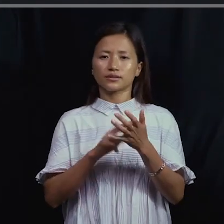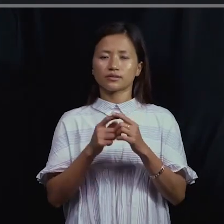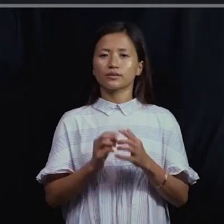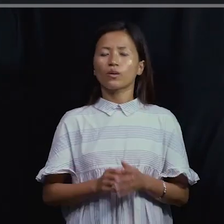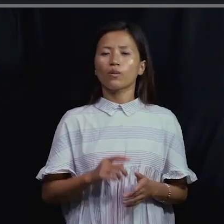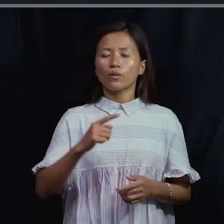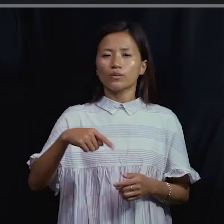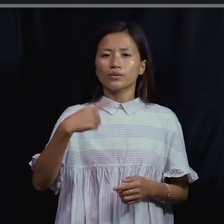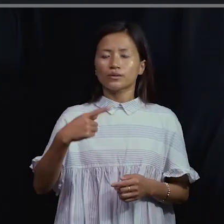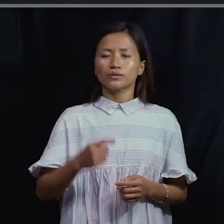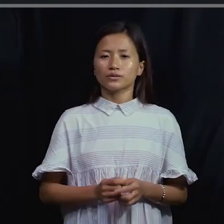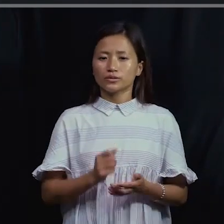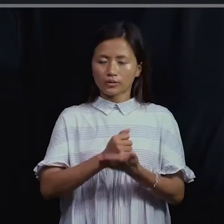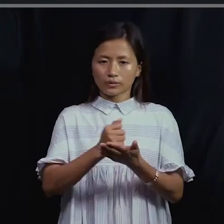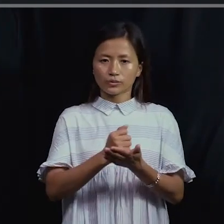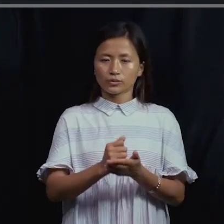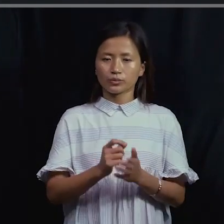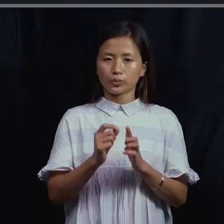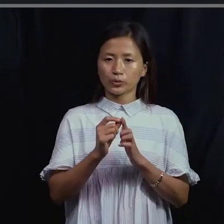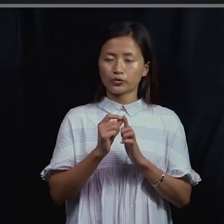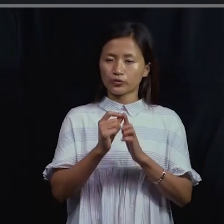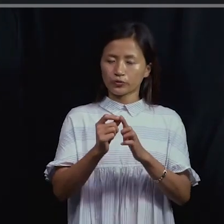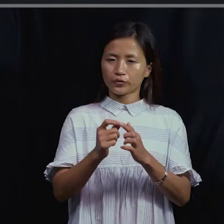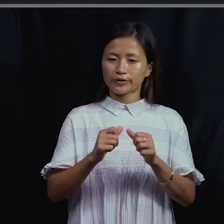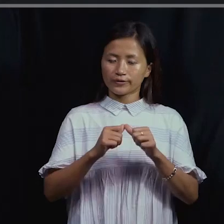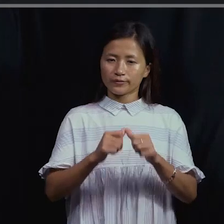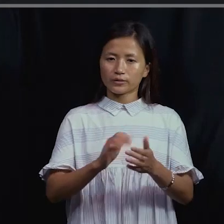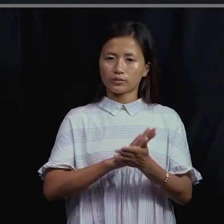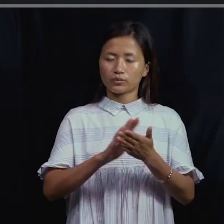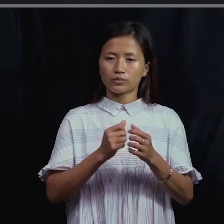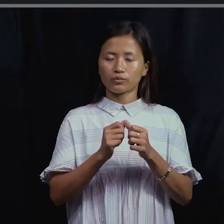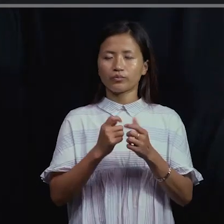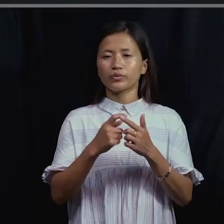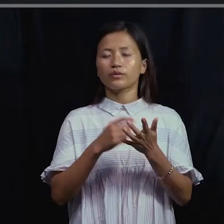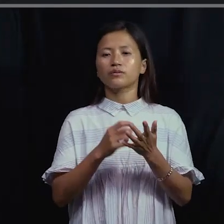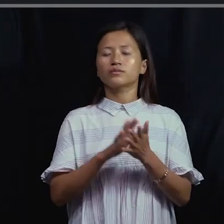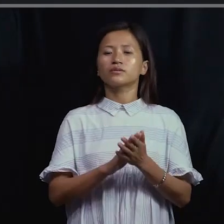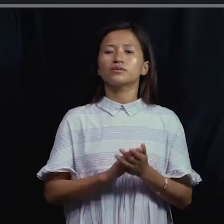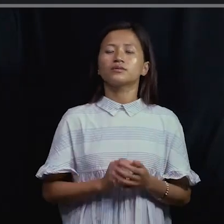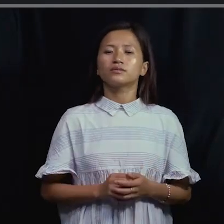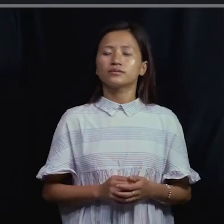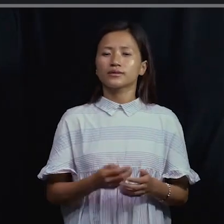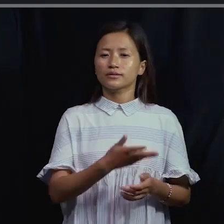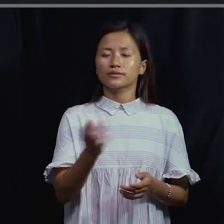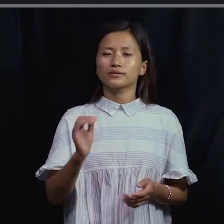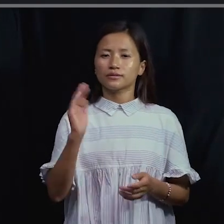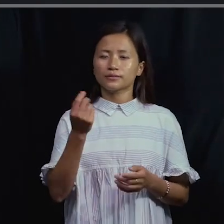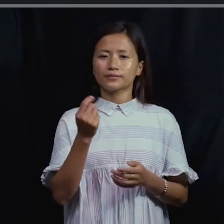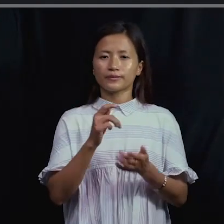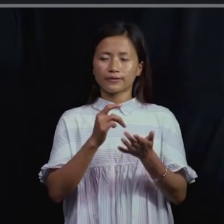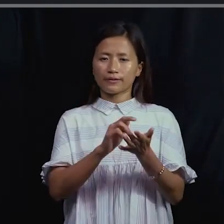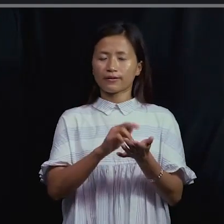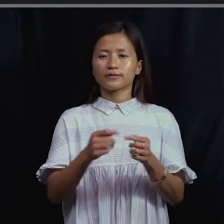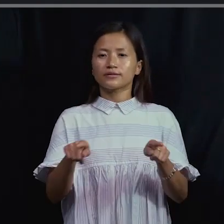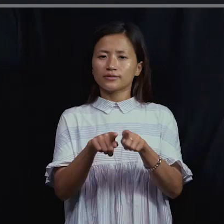prove himself or herself right. Okay, and then there is some kind of rebellion also. So what is